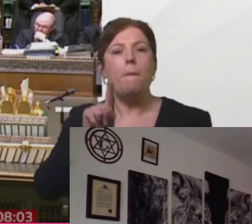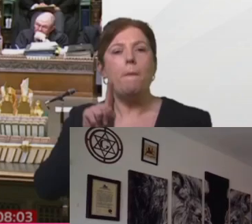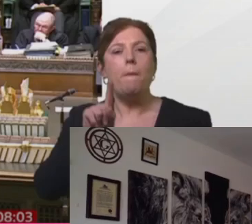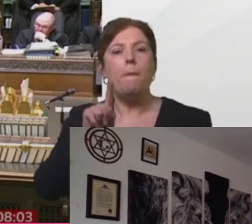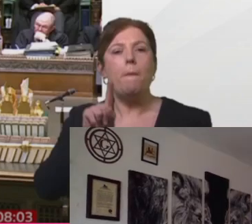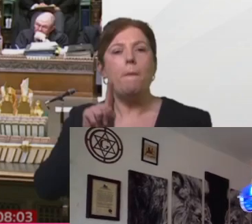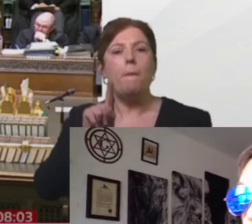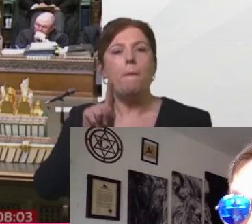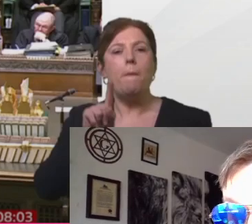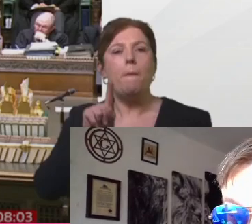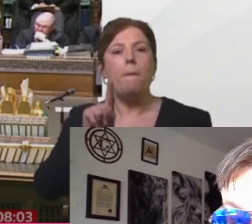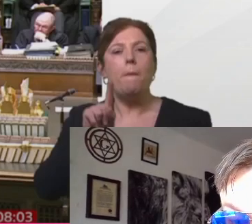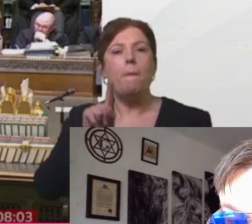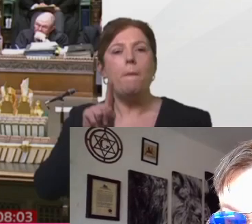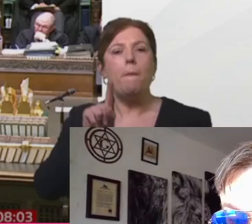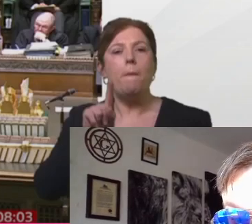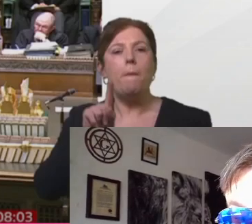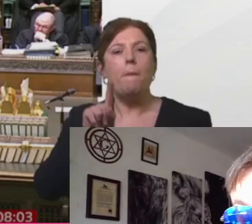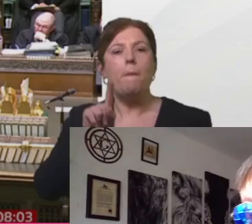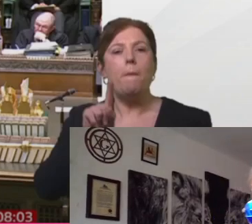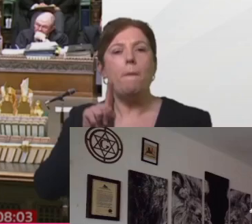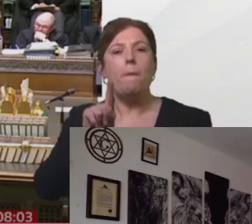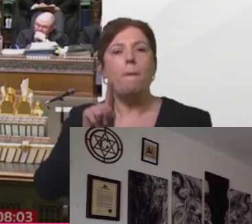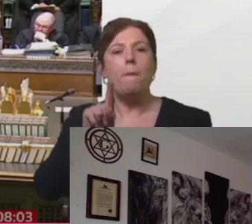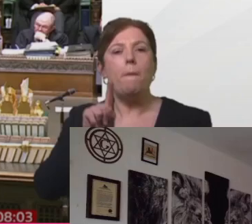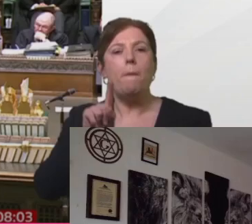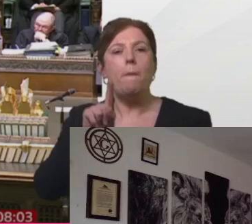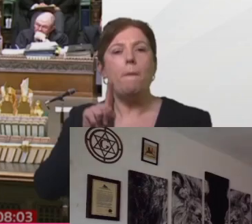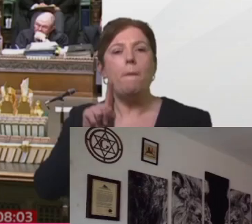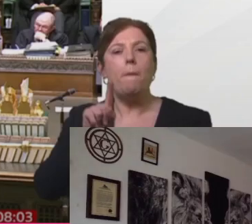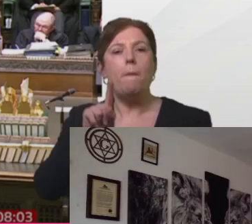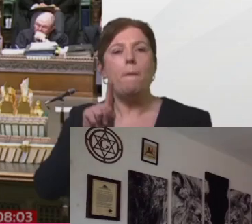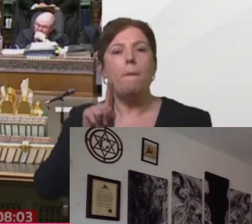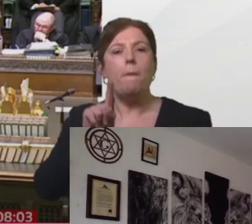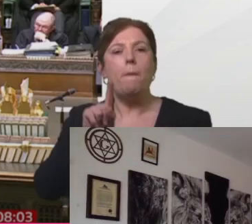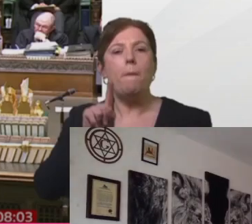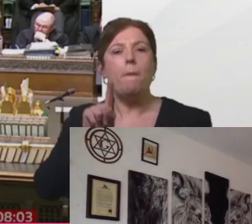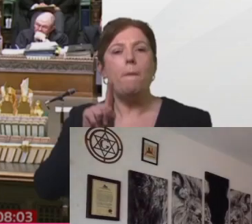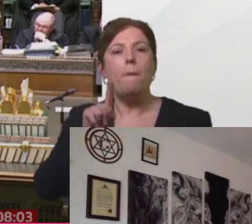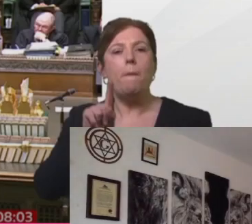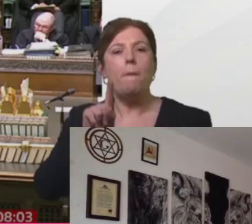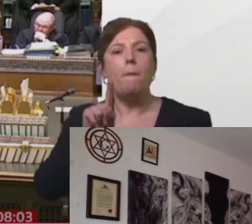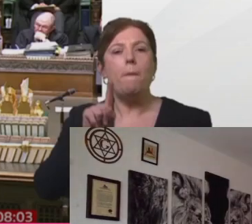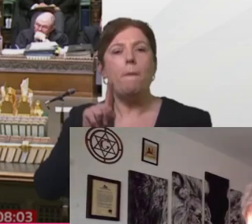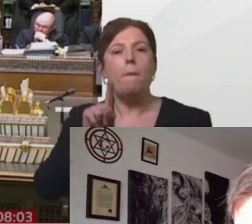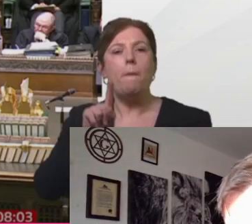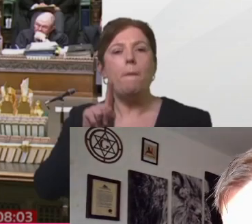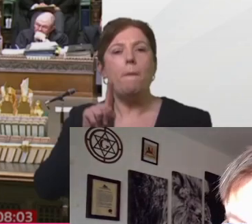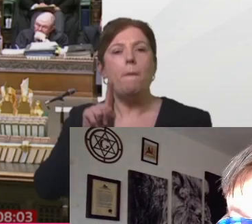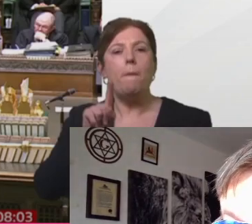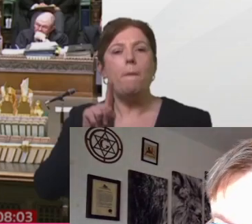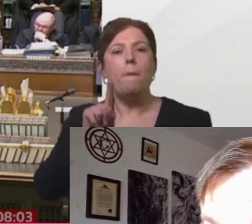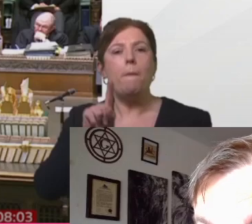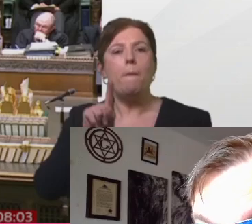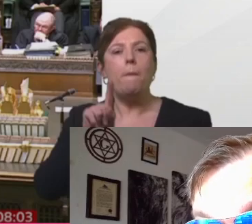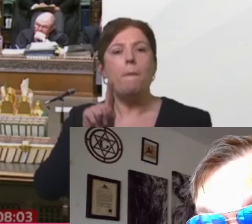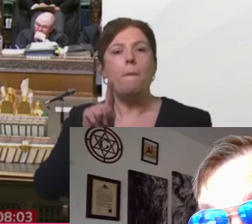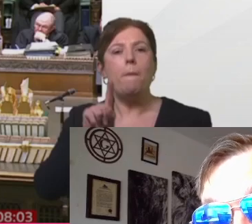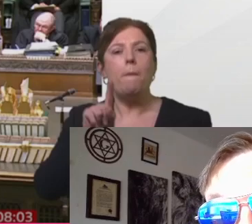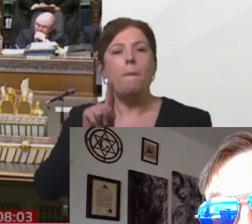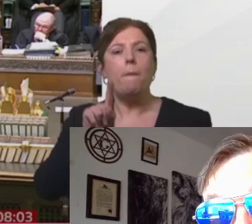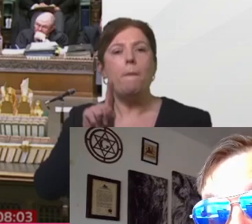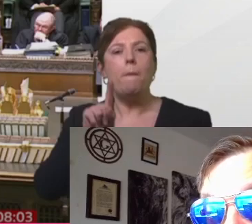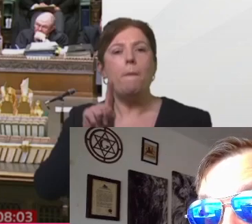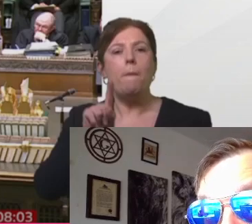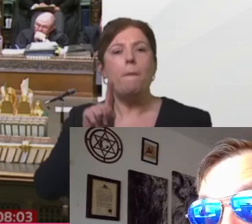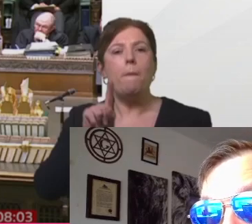oh, fucking welcome to democracy, motherfuckers. Yeah, imagine the Raven